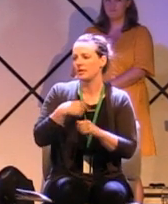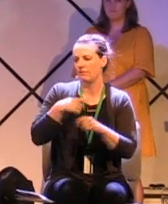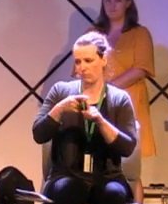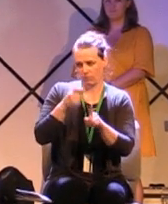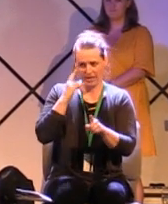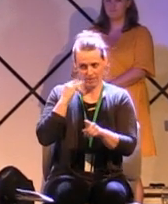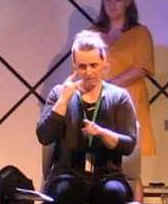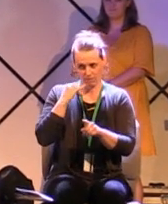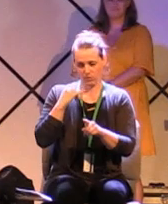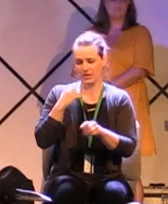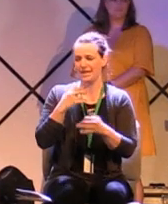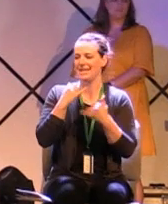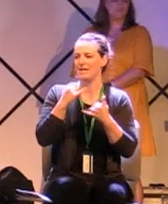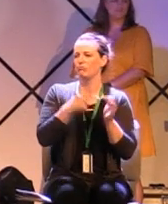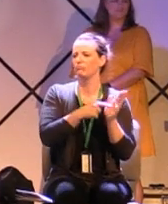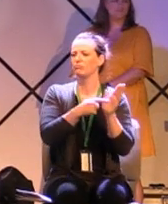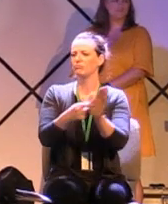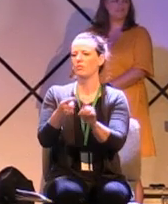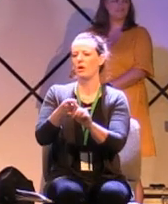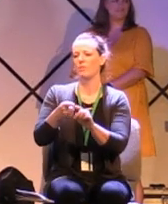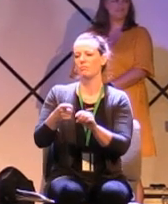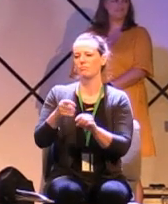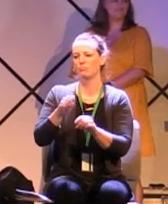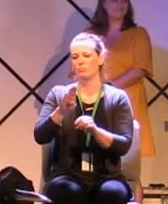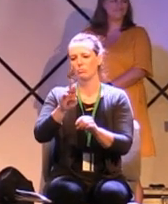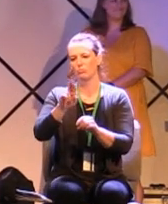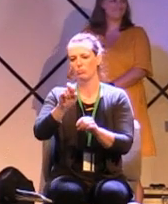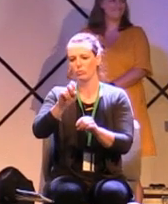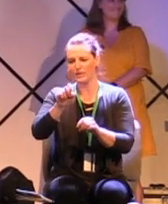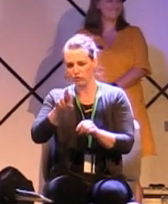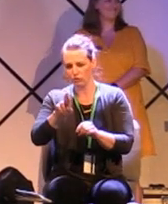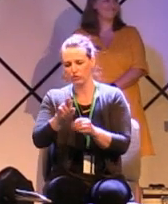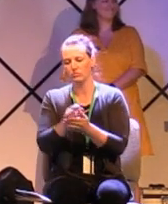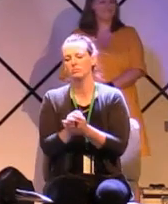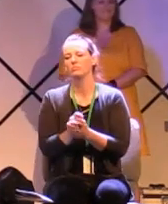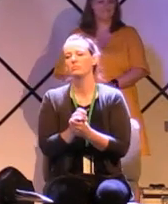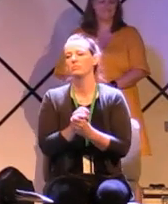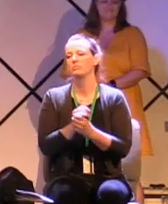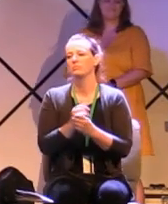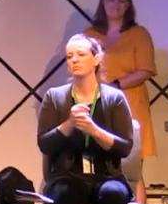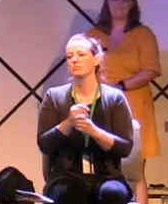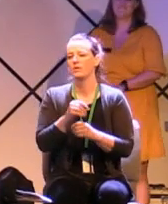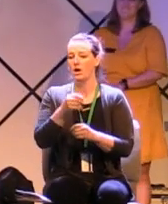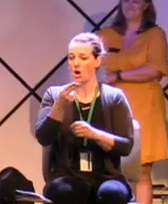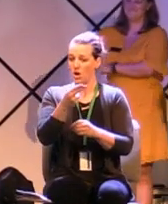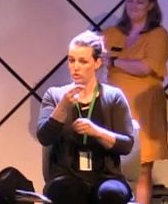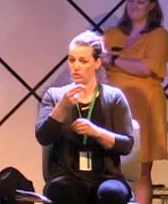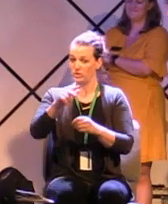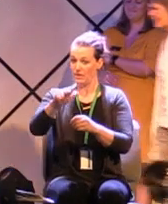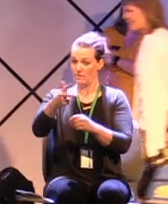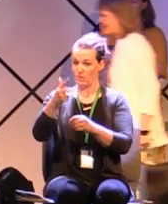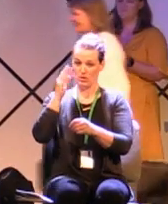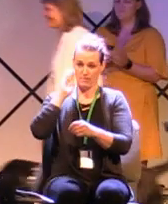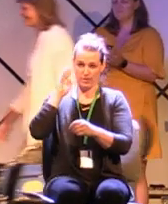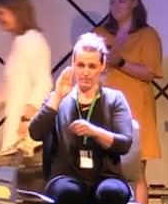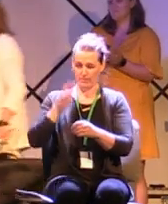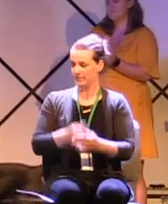California. He is being presented today by his breeder caretaker, Kristen Trisco. Honcho is a third puppy raised by